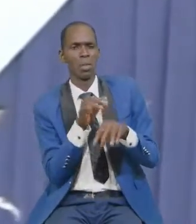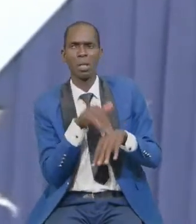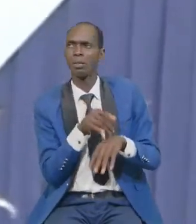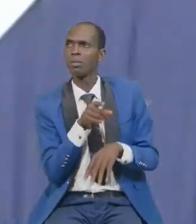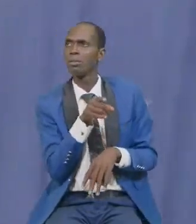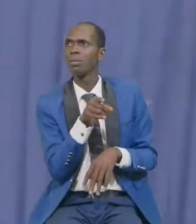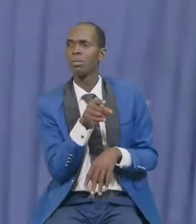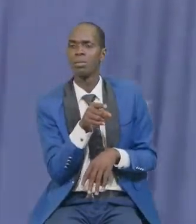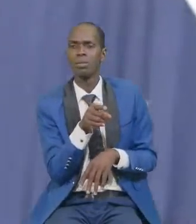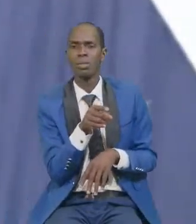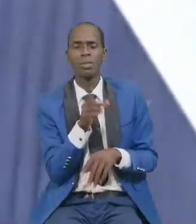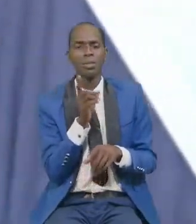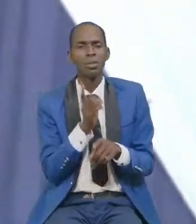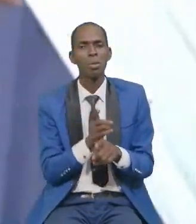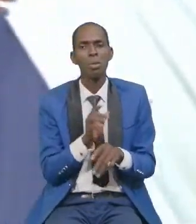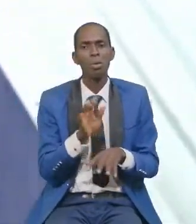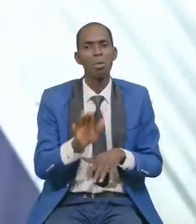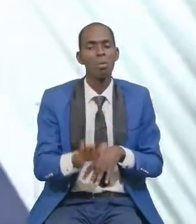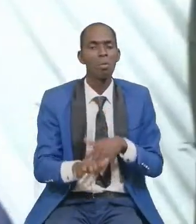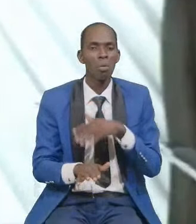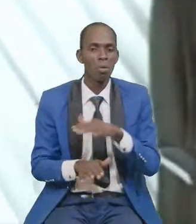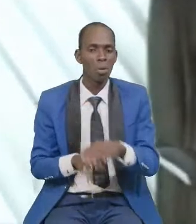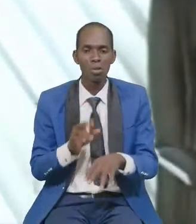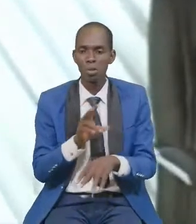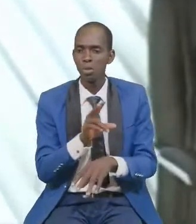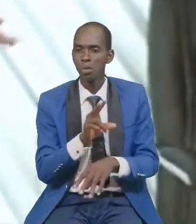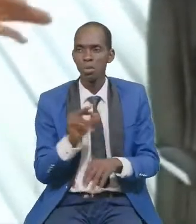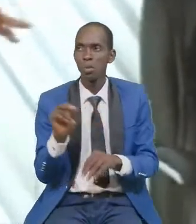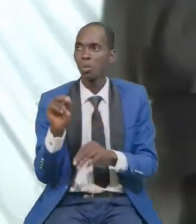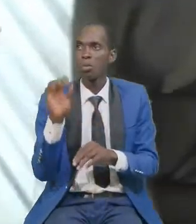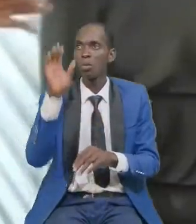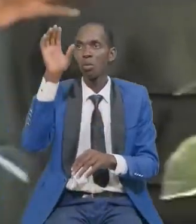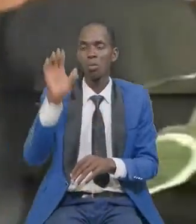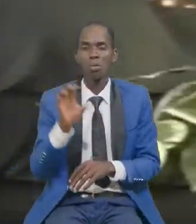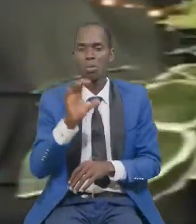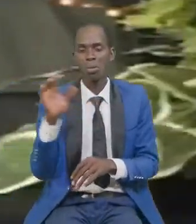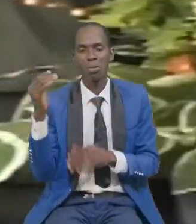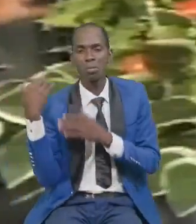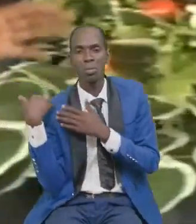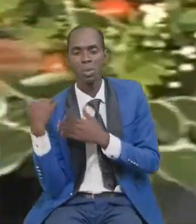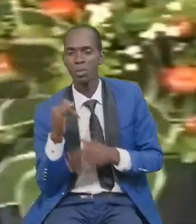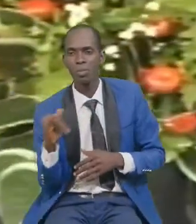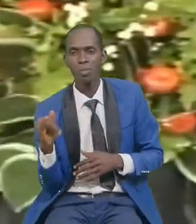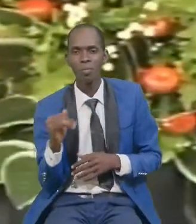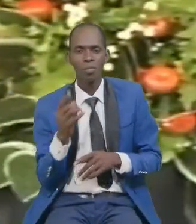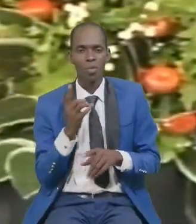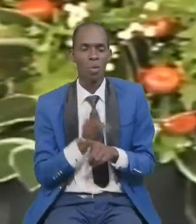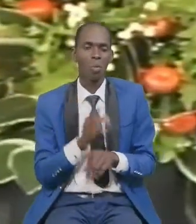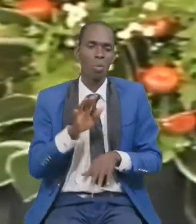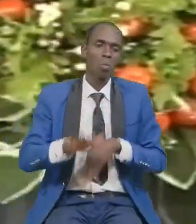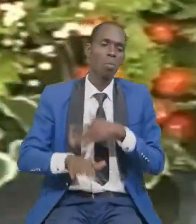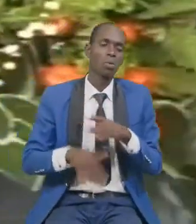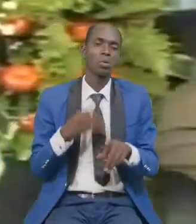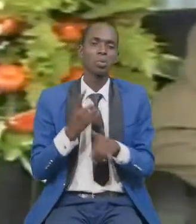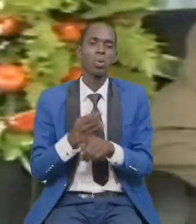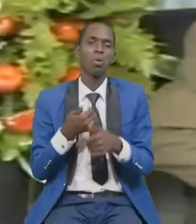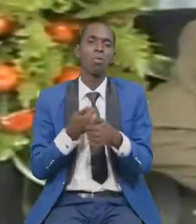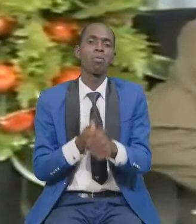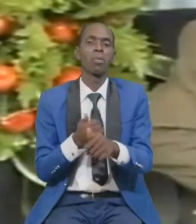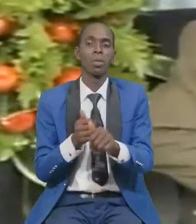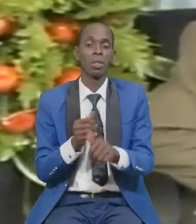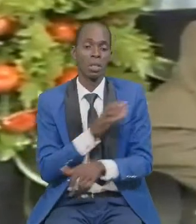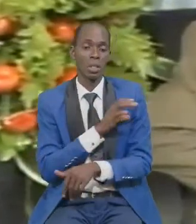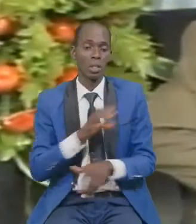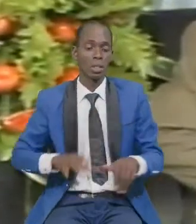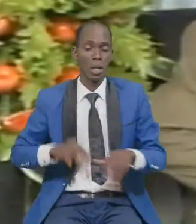one. Just walking like this, no cross. Just walking and just following. Christ